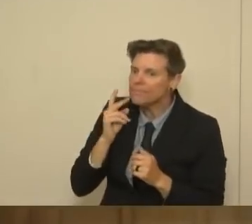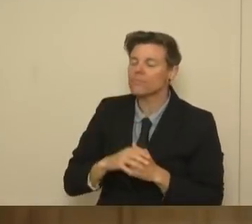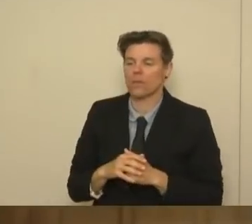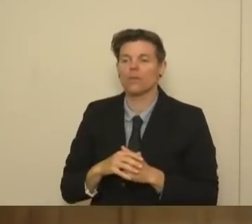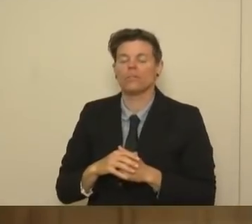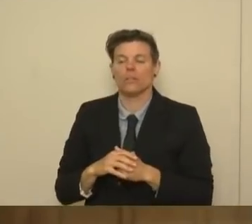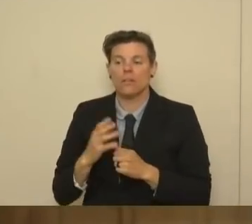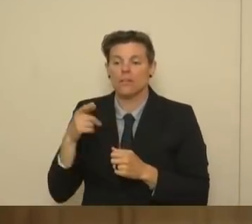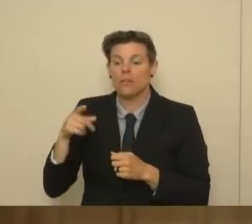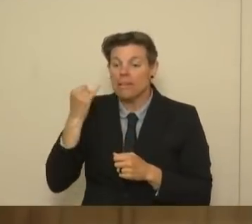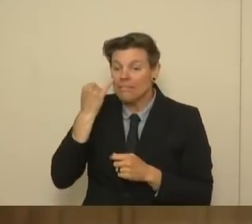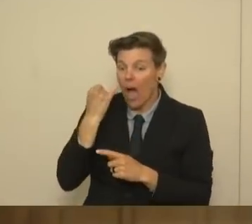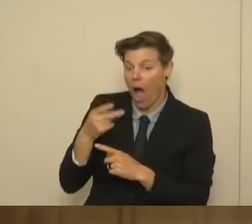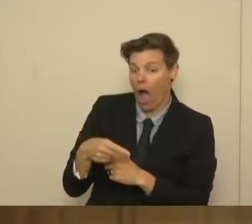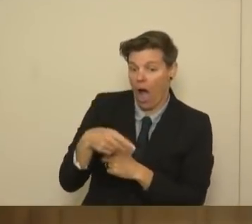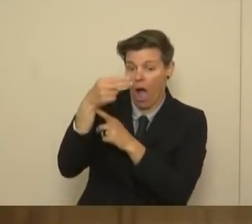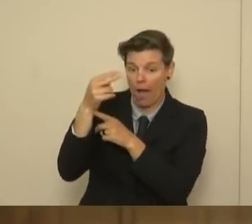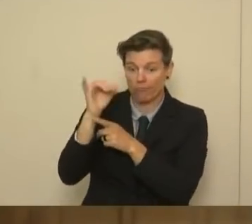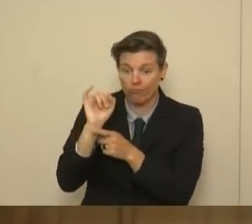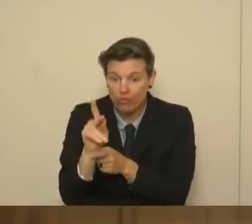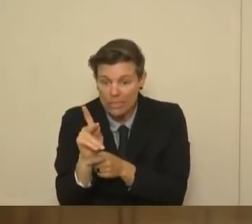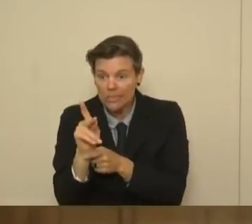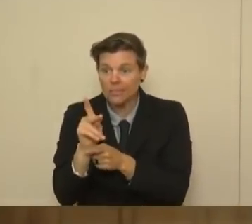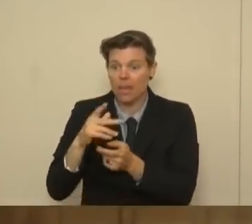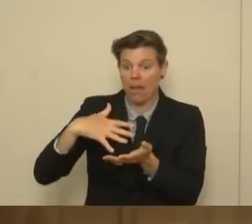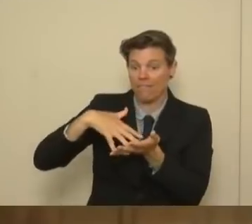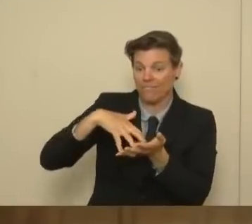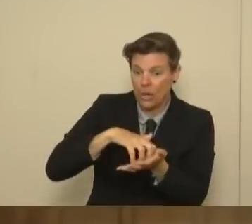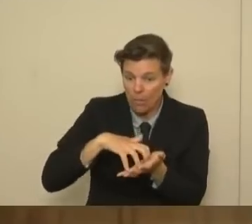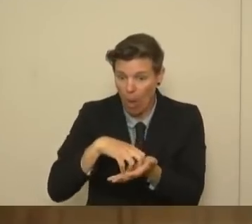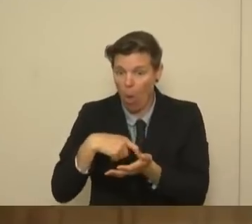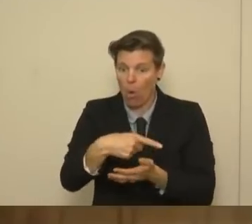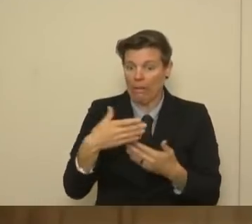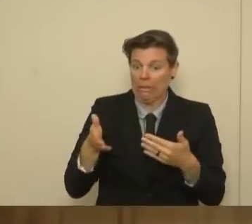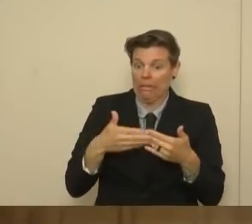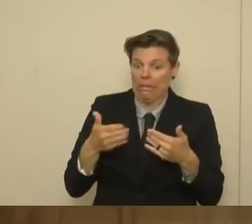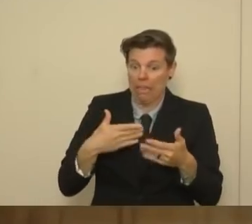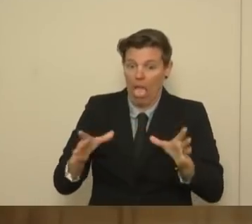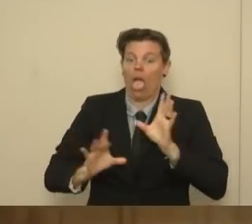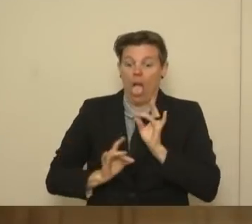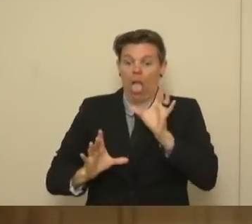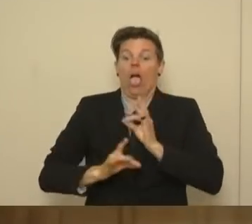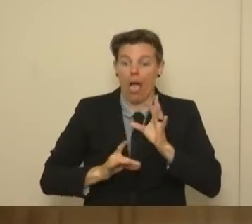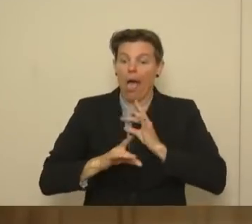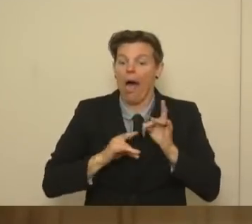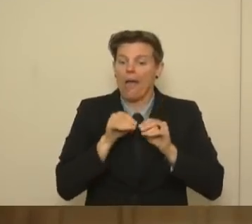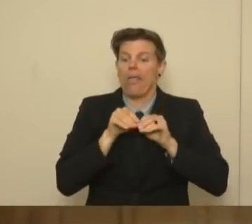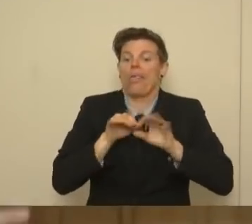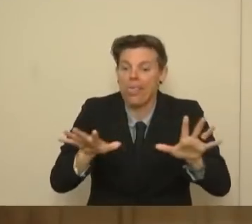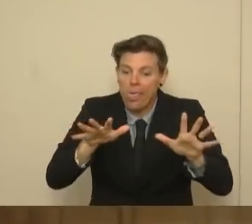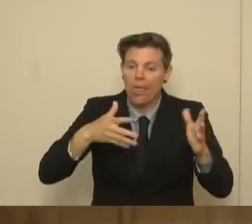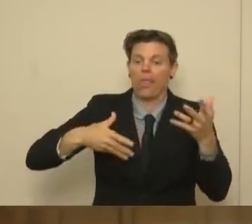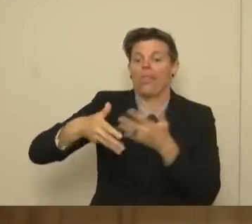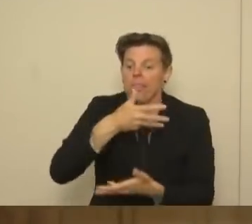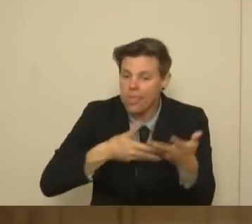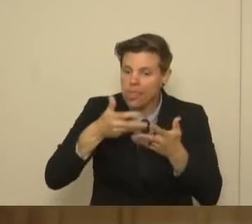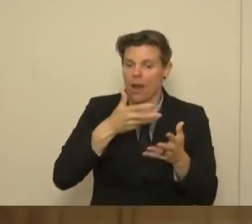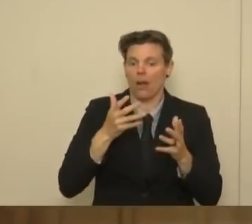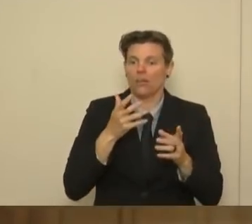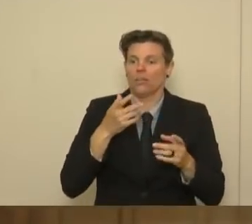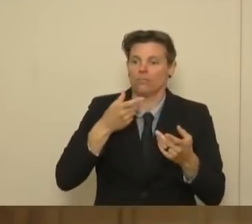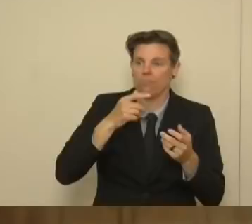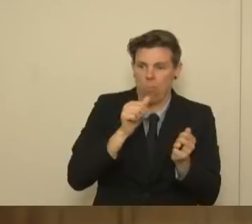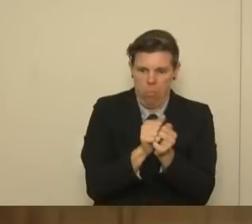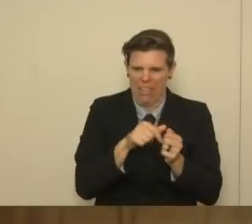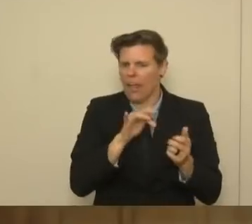to spread. And so people who have a lot of interaction with the public have more ability to spread, and the governor gave